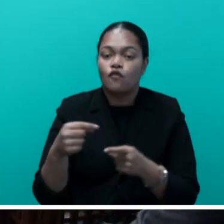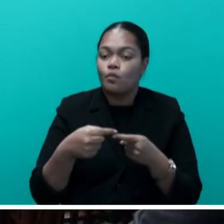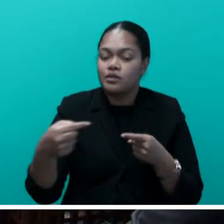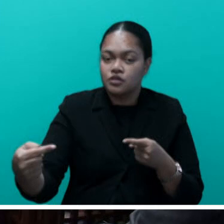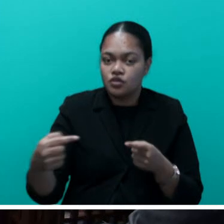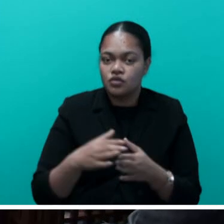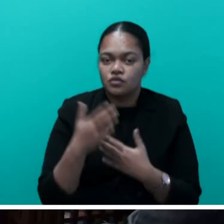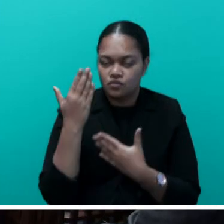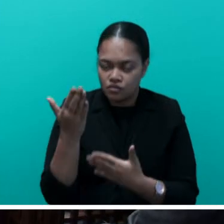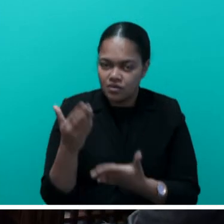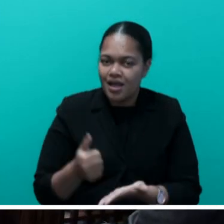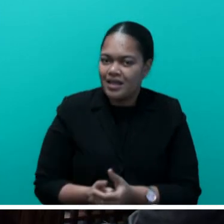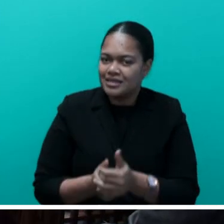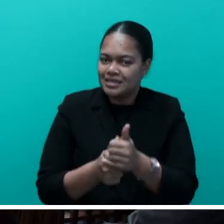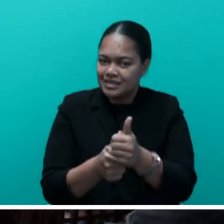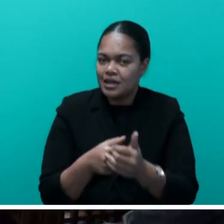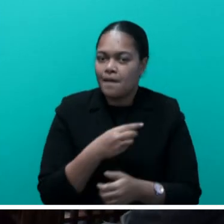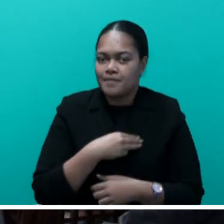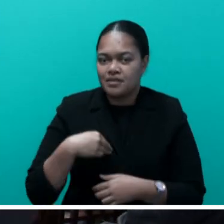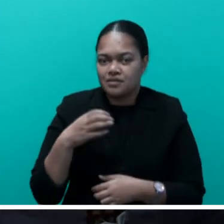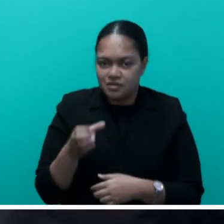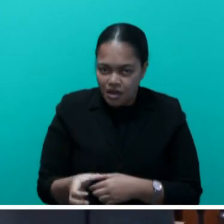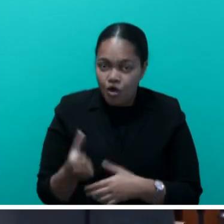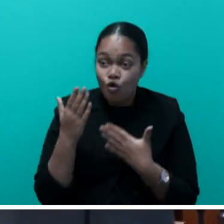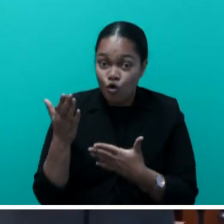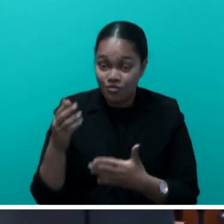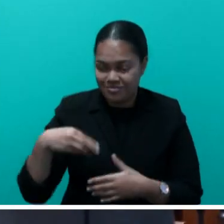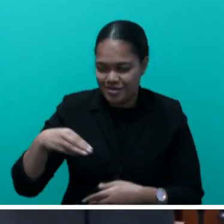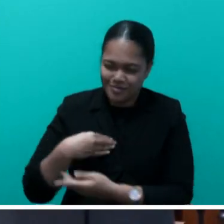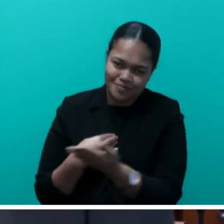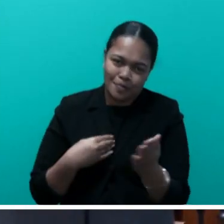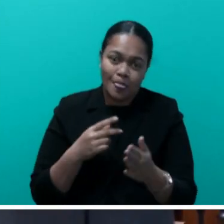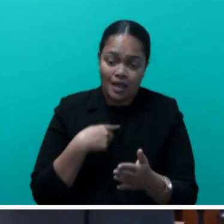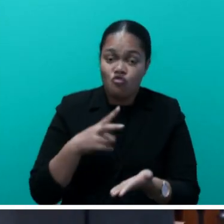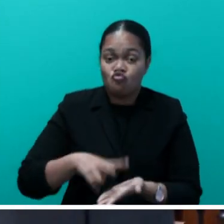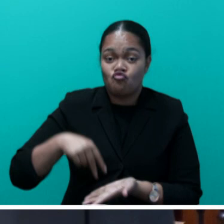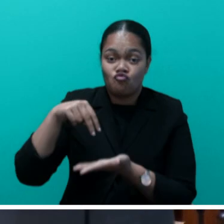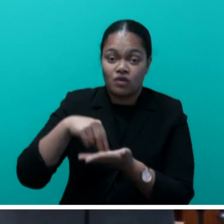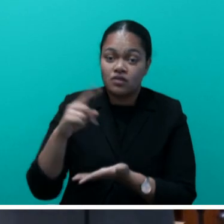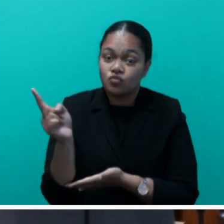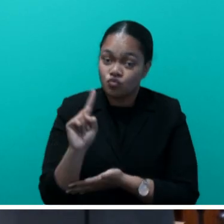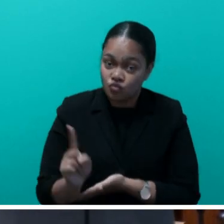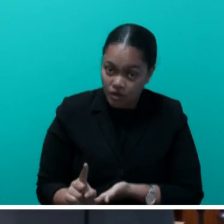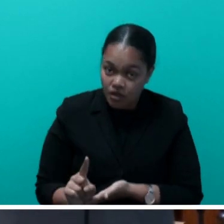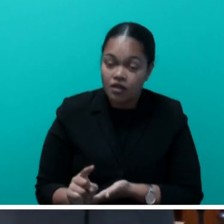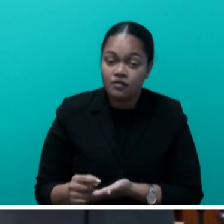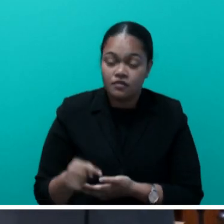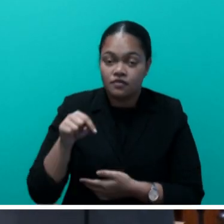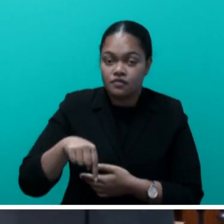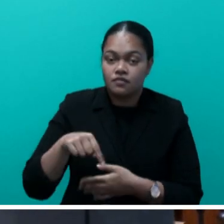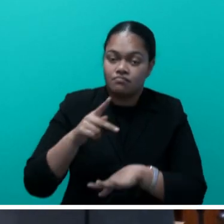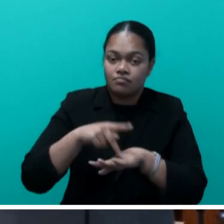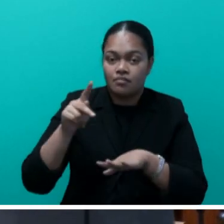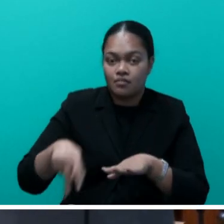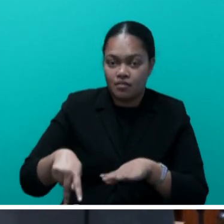Honourable Ministers, Assistant Ministers, Honourable Members of Parliament. I rise today in this August Parliament